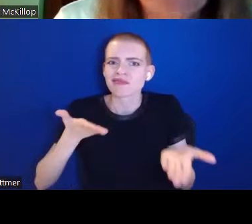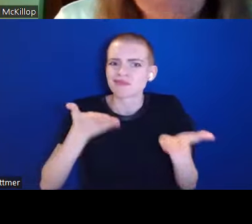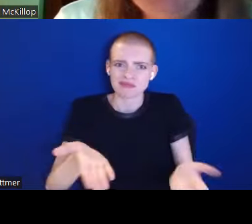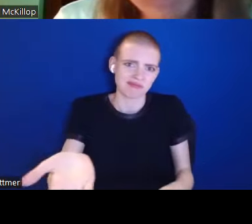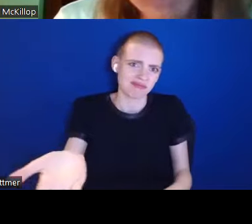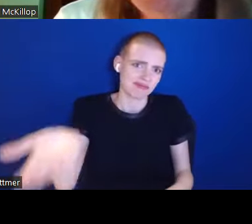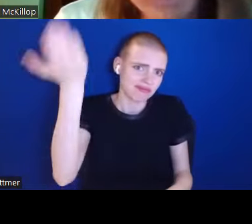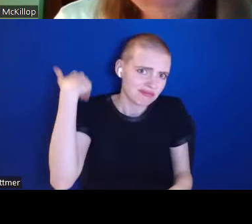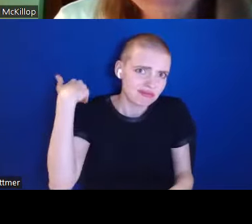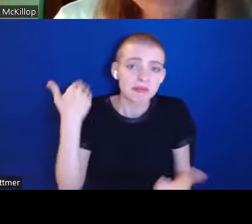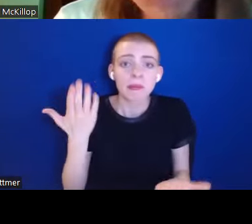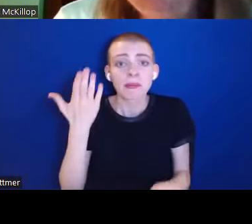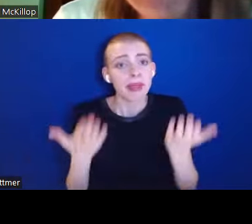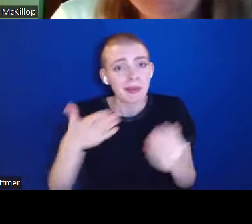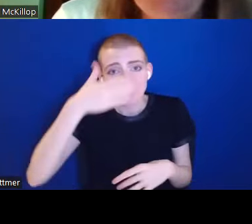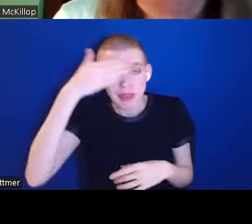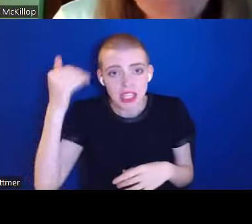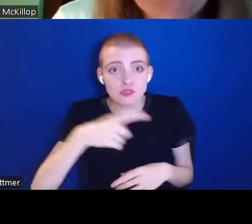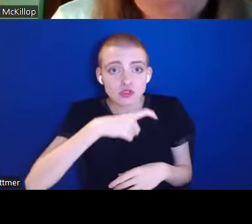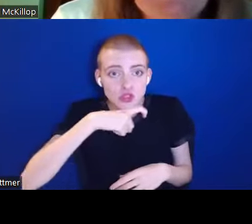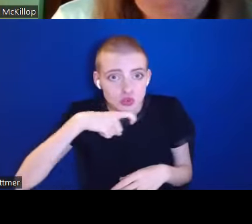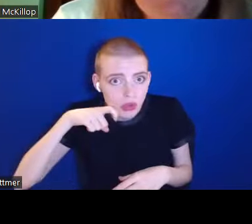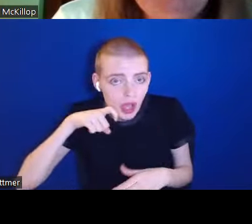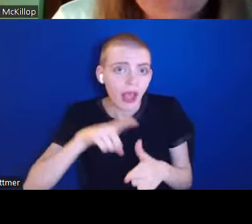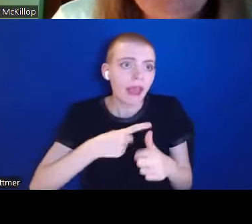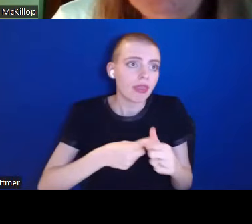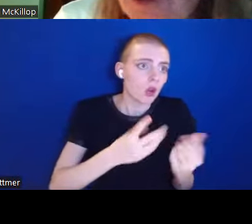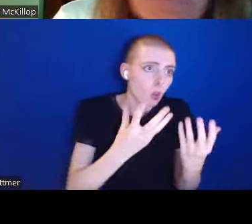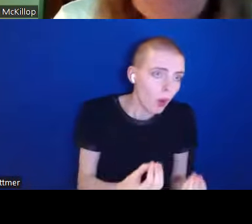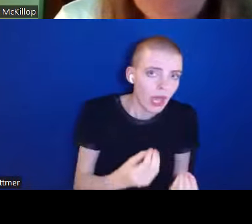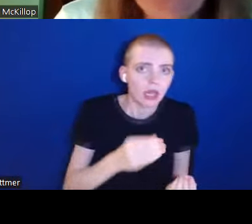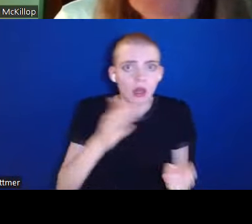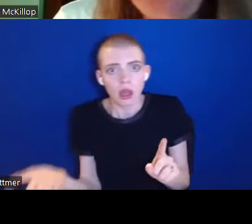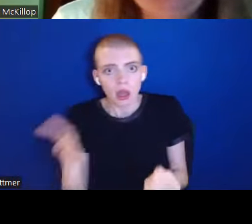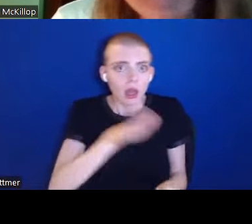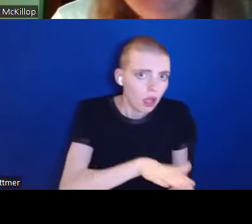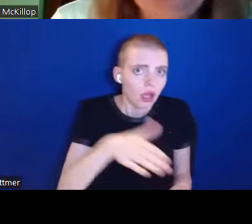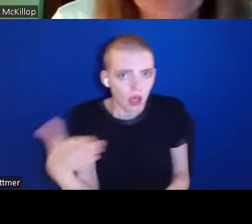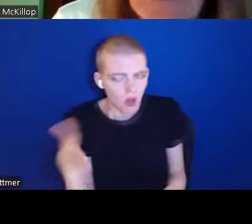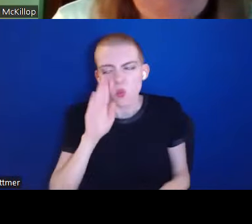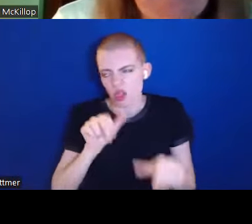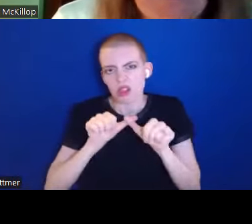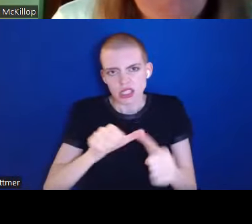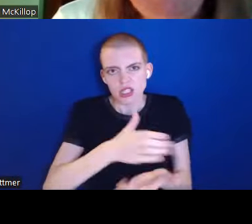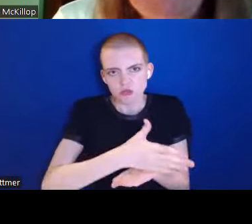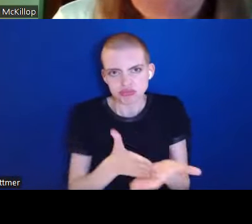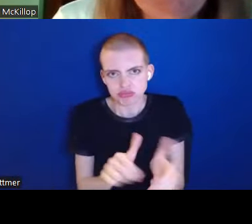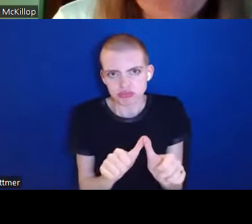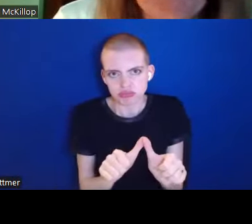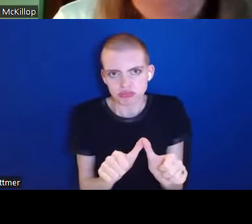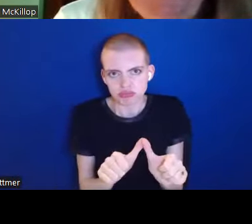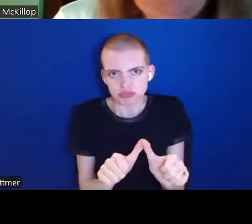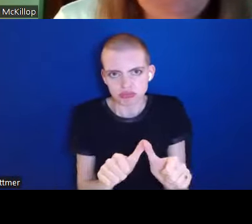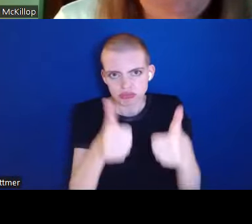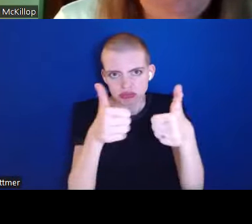alternate drying and getting wet. And it's going to continue to crack. And they gave us